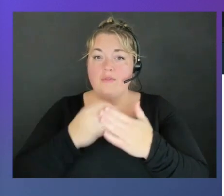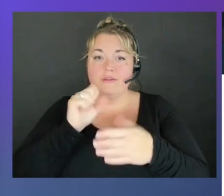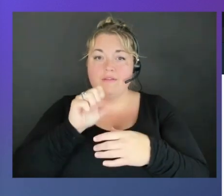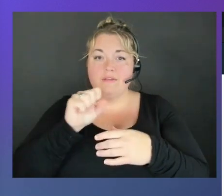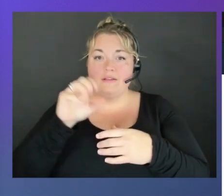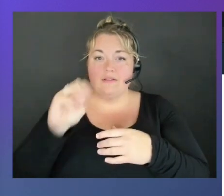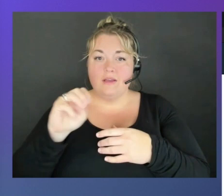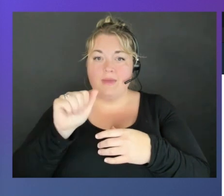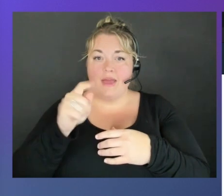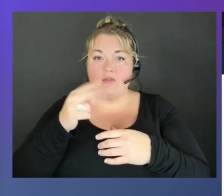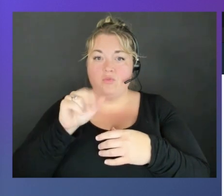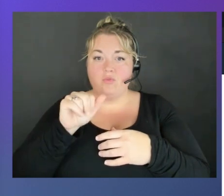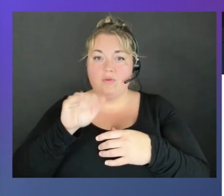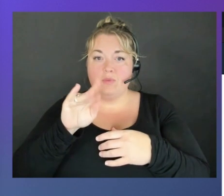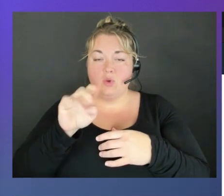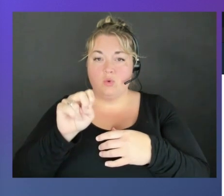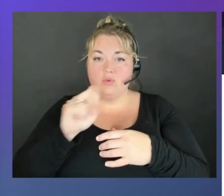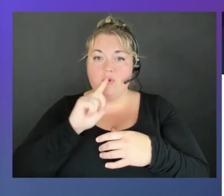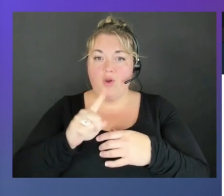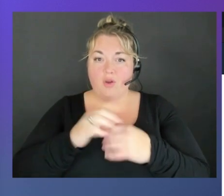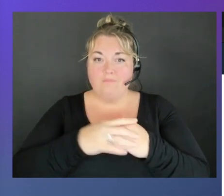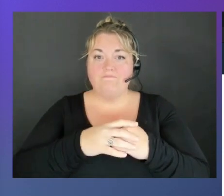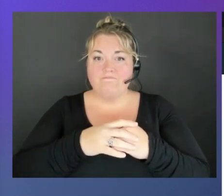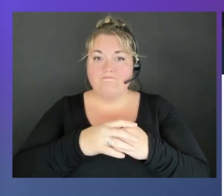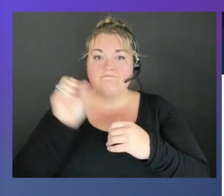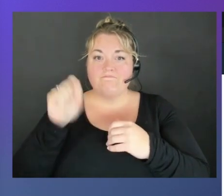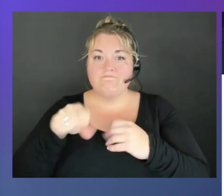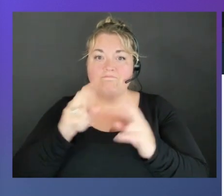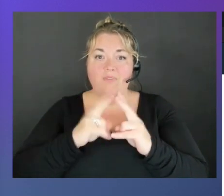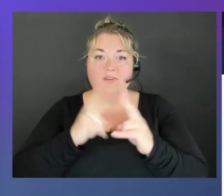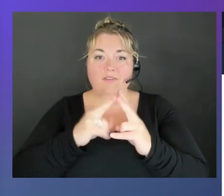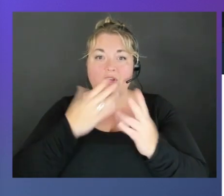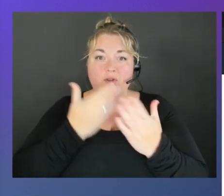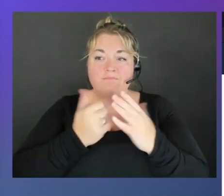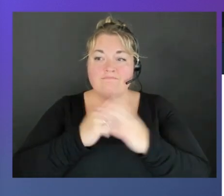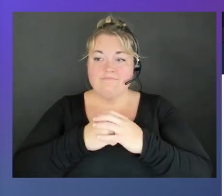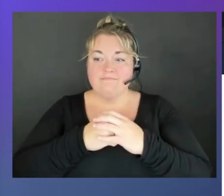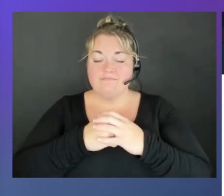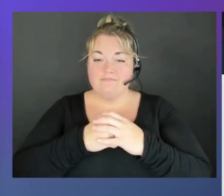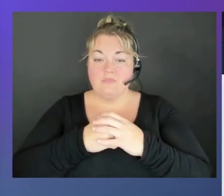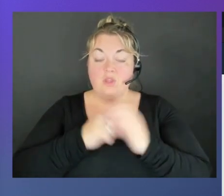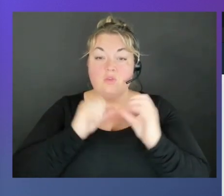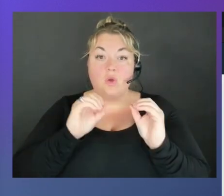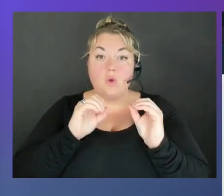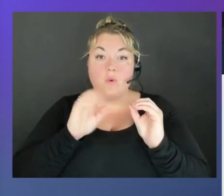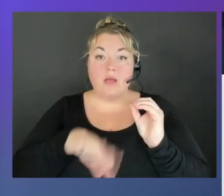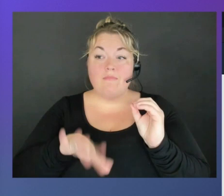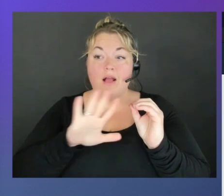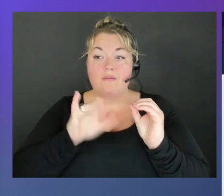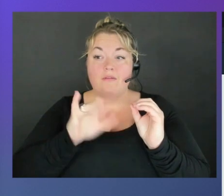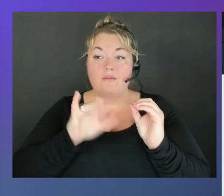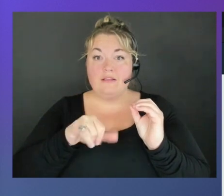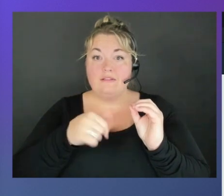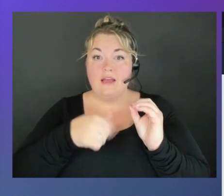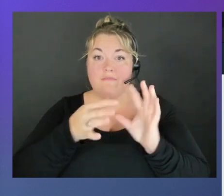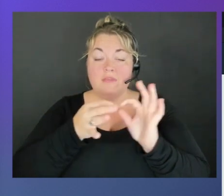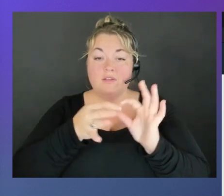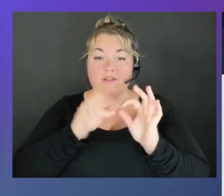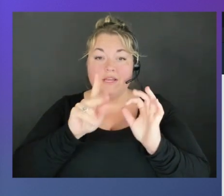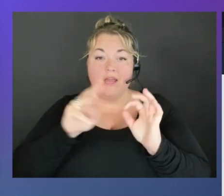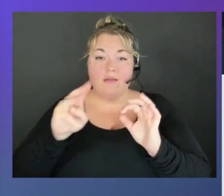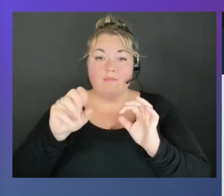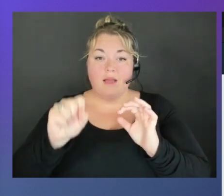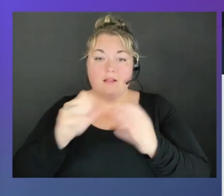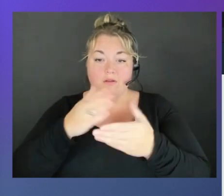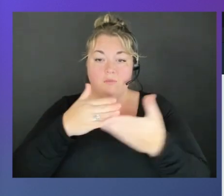are. Yeah, very, very good. So about this, I had mentioned the KMS encryption part. When I